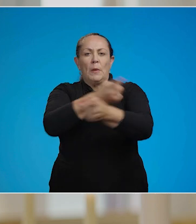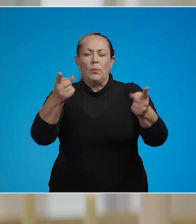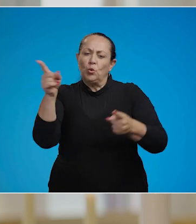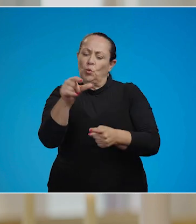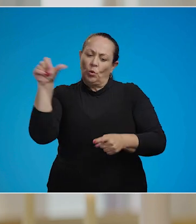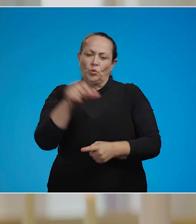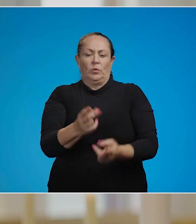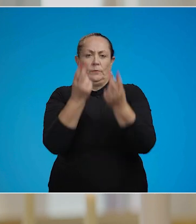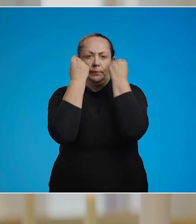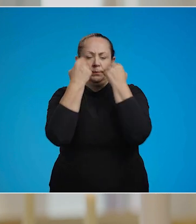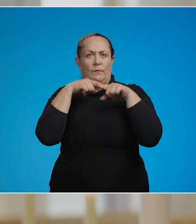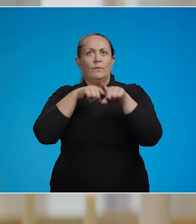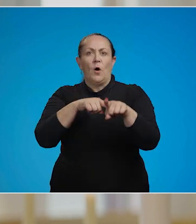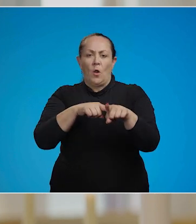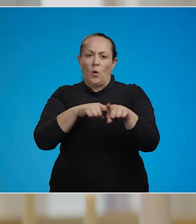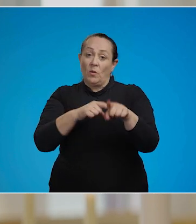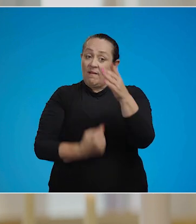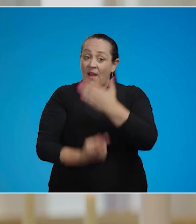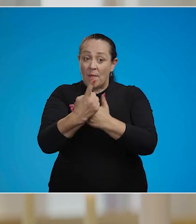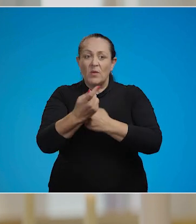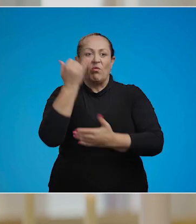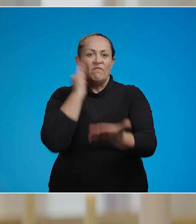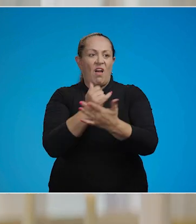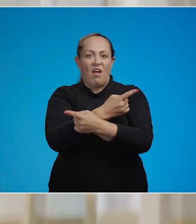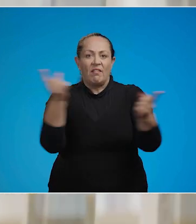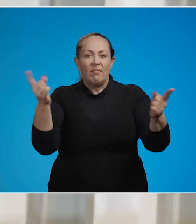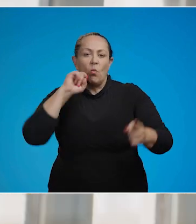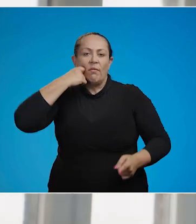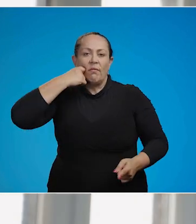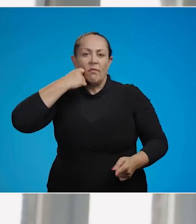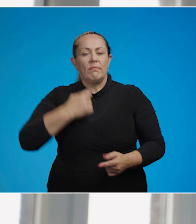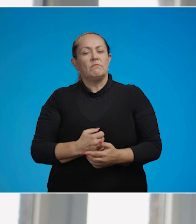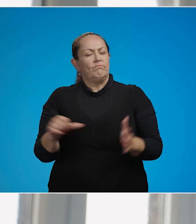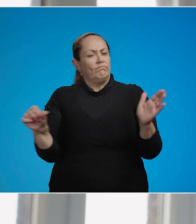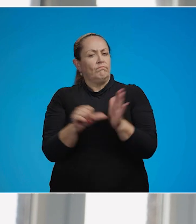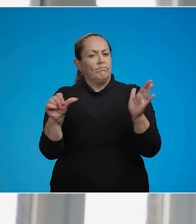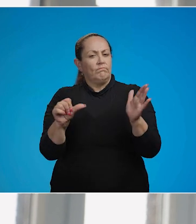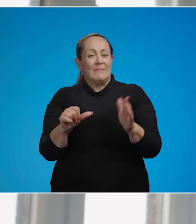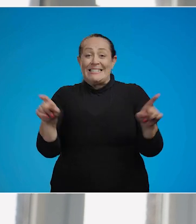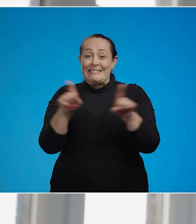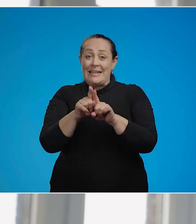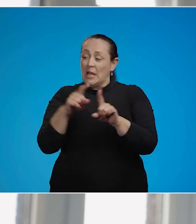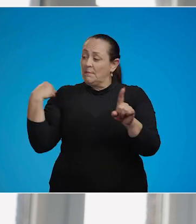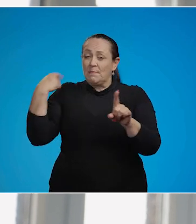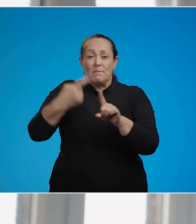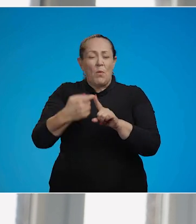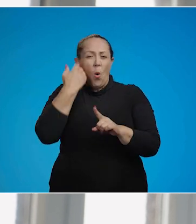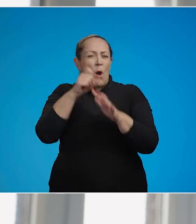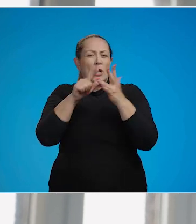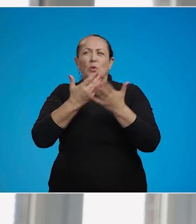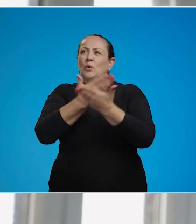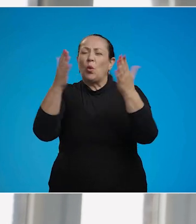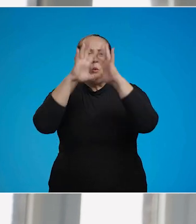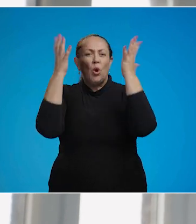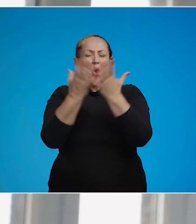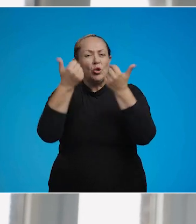the populace that any challenge was doomed to failure. The same tactic has been used by civil